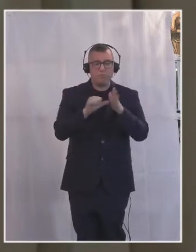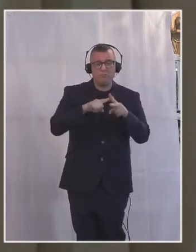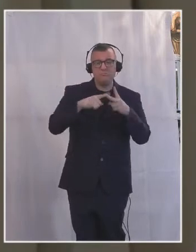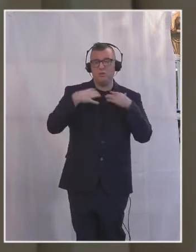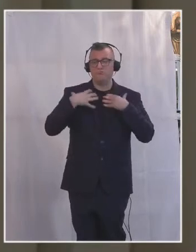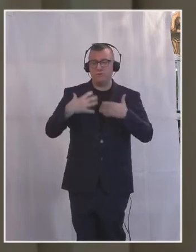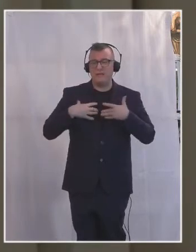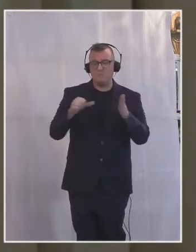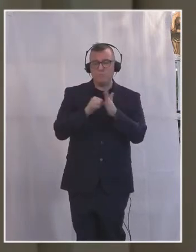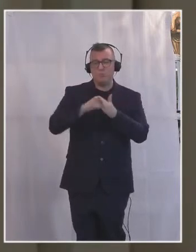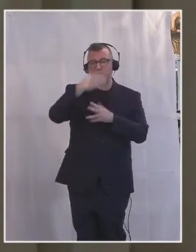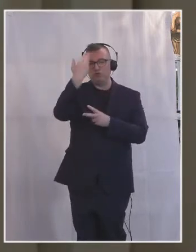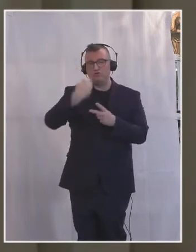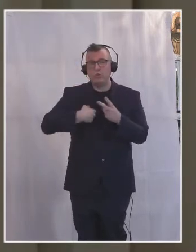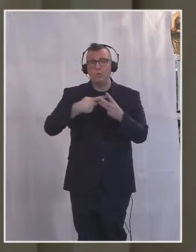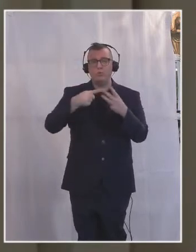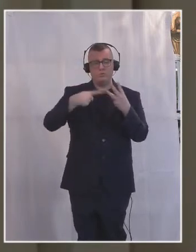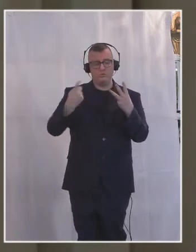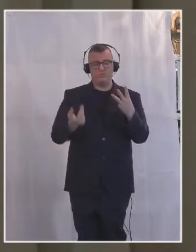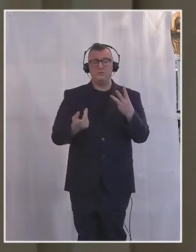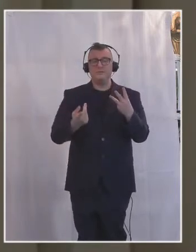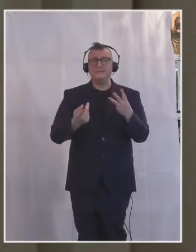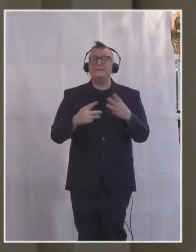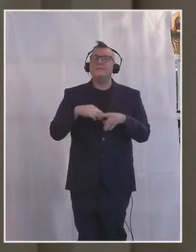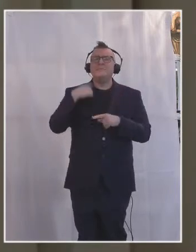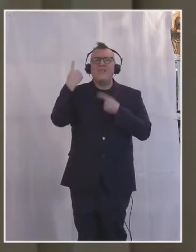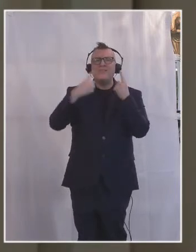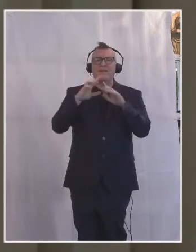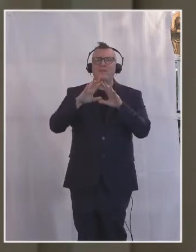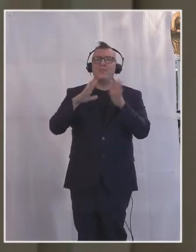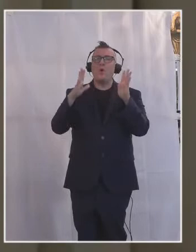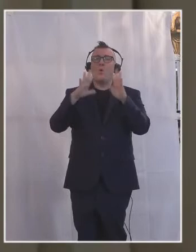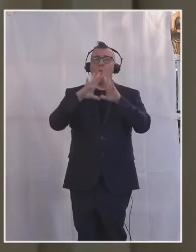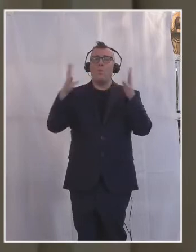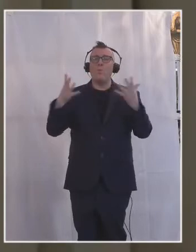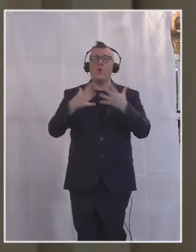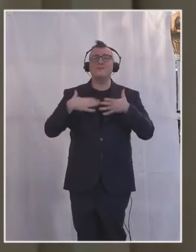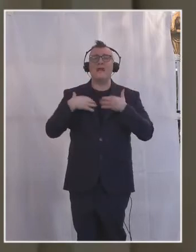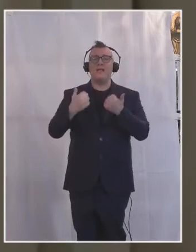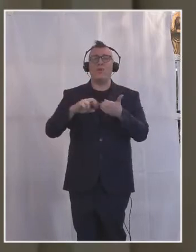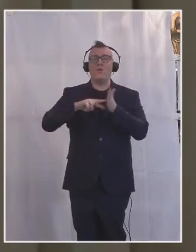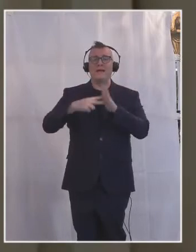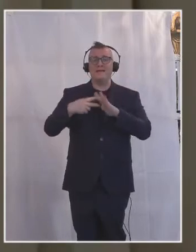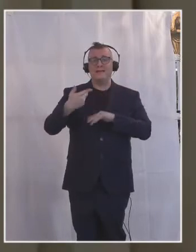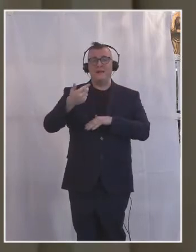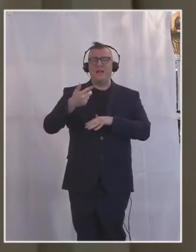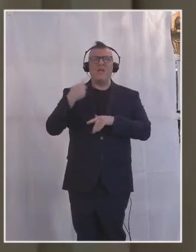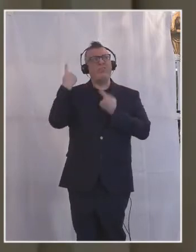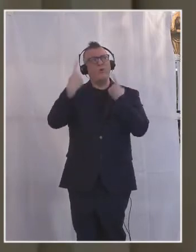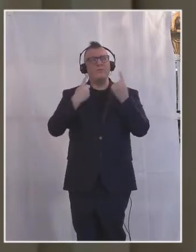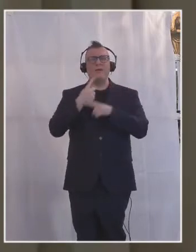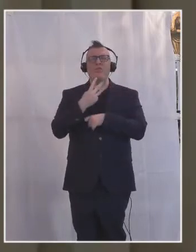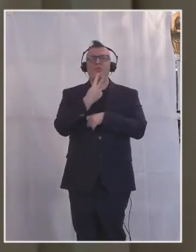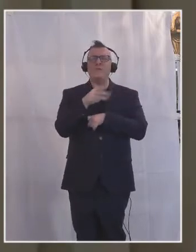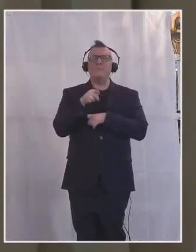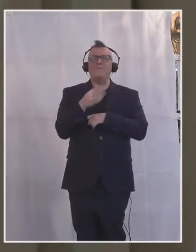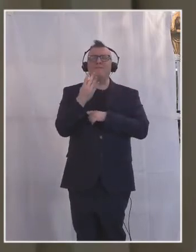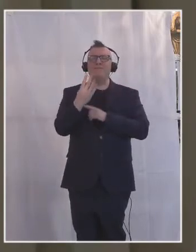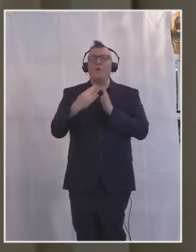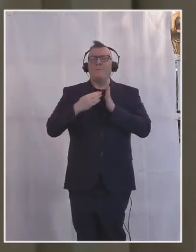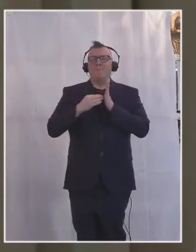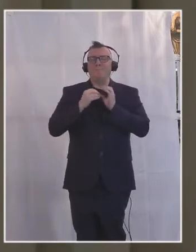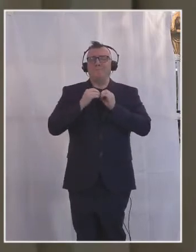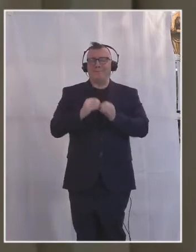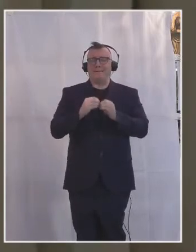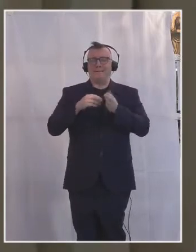could be stroke. And I think at last count, the World Health Organization estimated about 3.4 billion people around the world